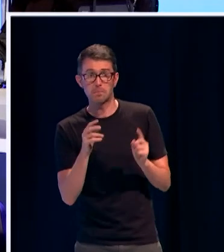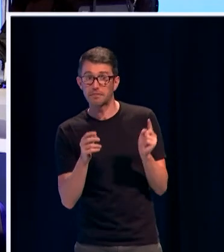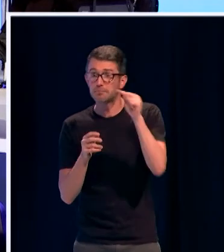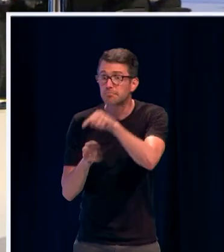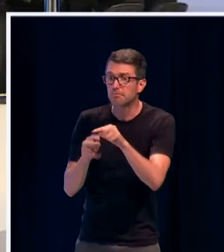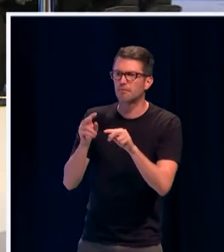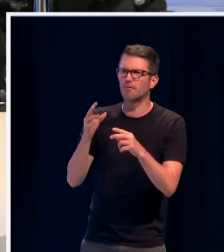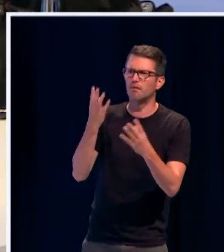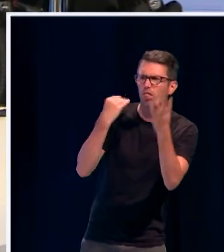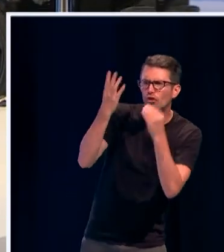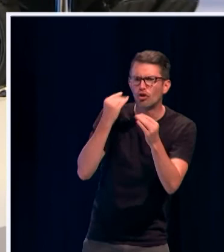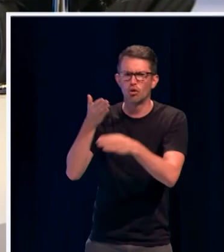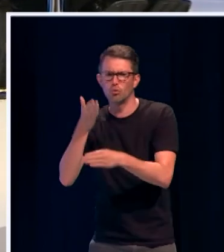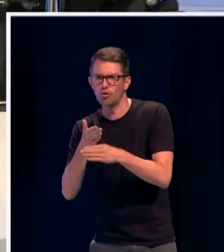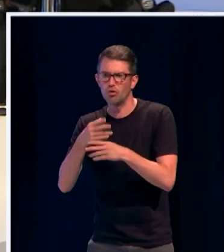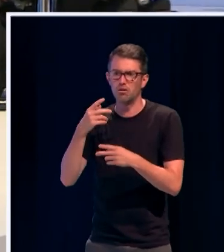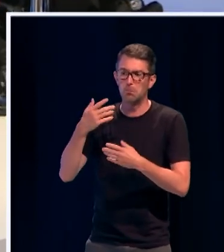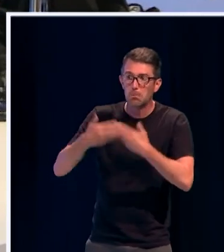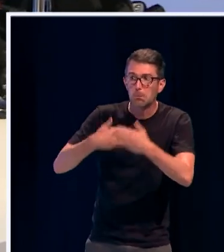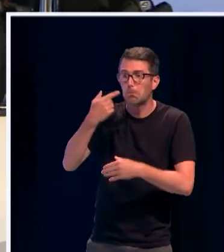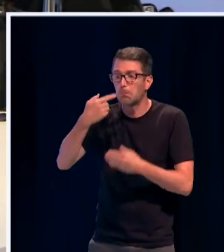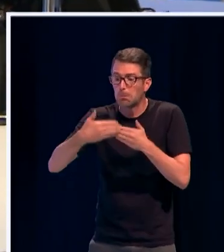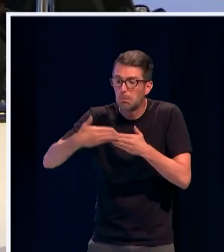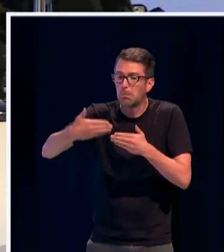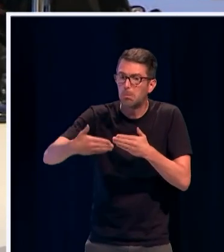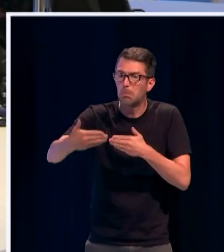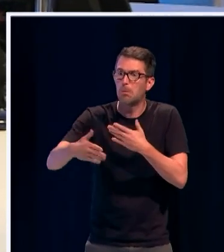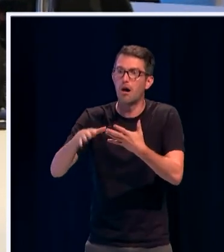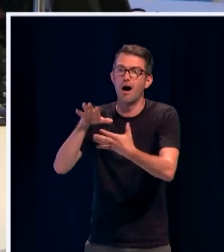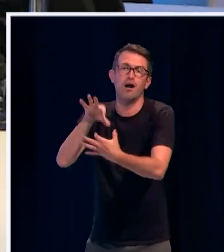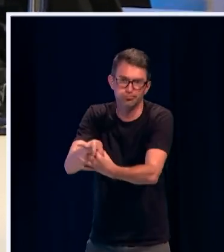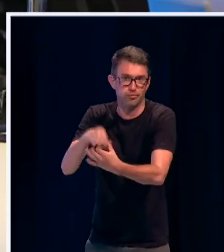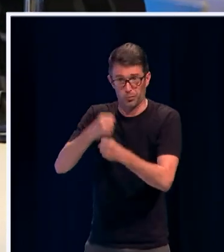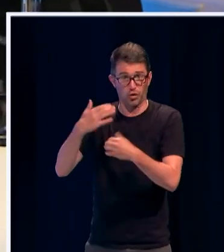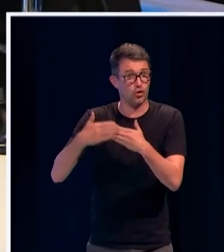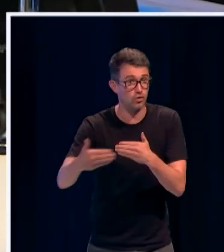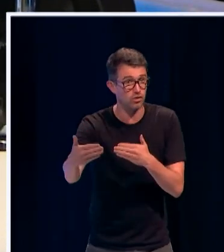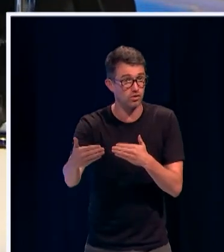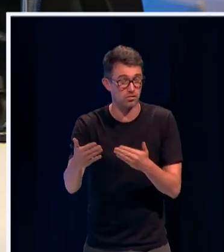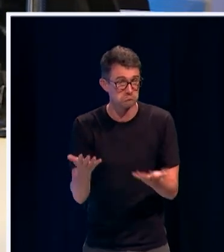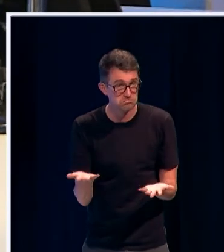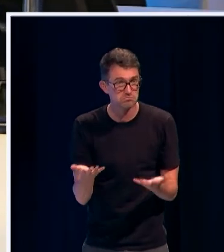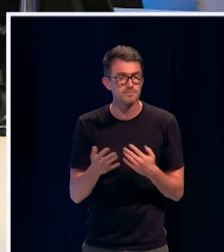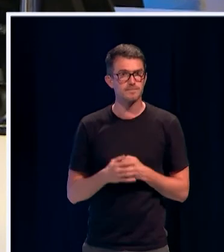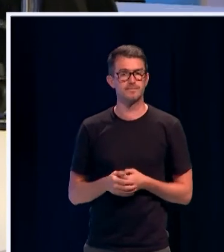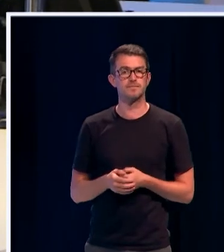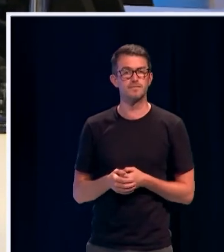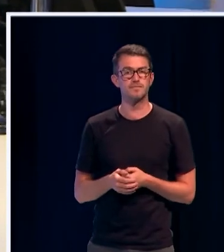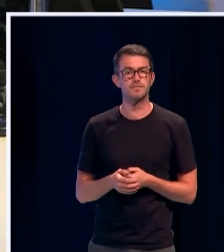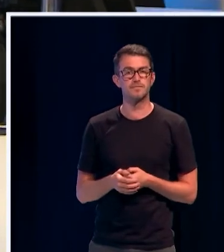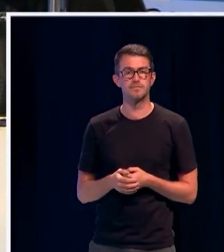properly. Okay. Well, thank you. Do you want to add something, Pratima? Yeah, Shortly, please. just